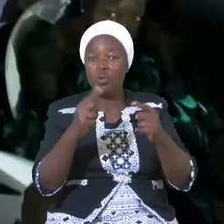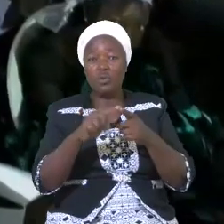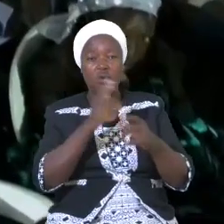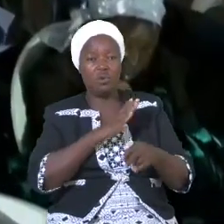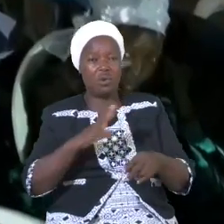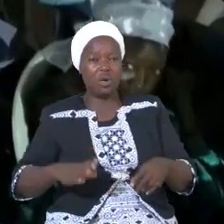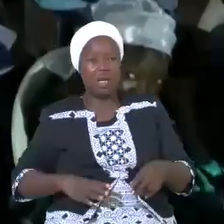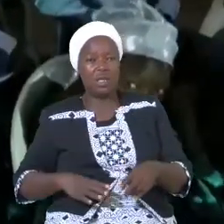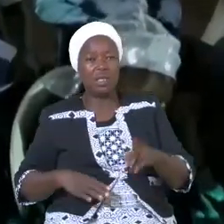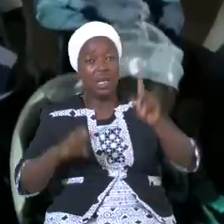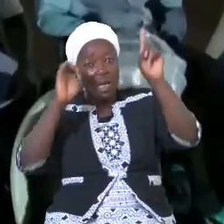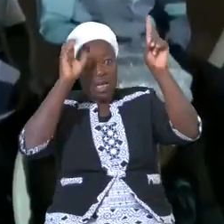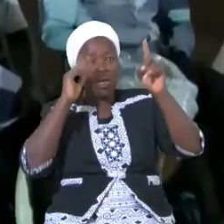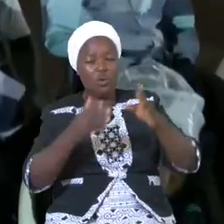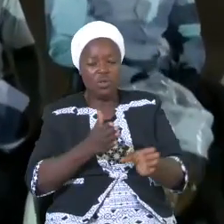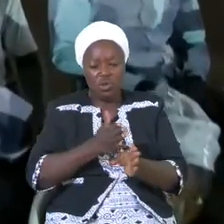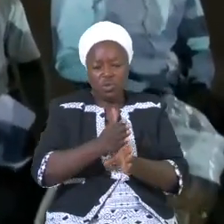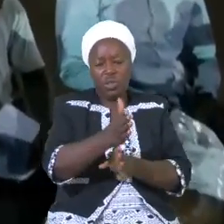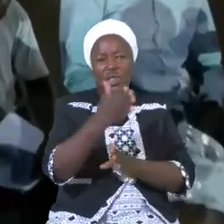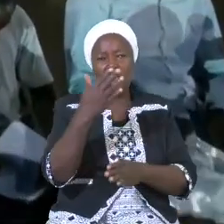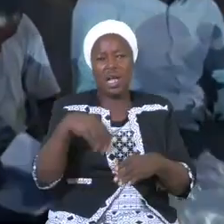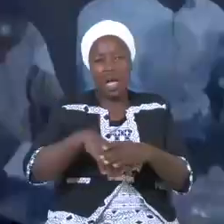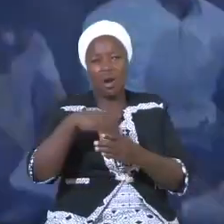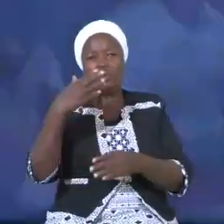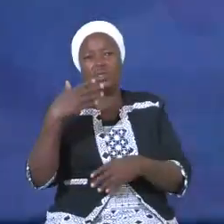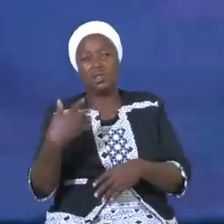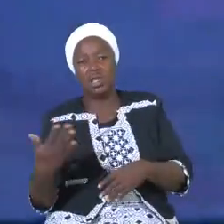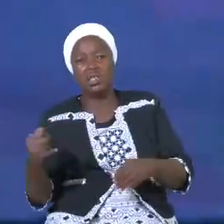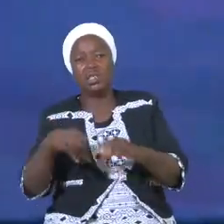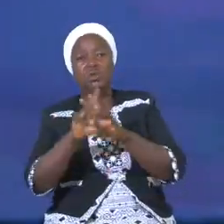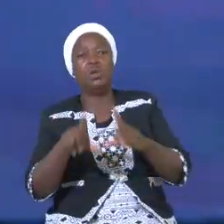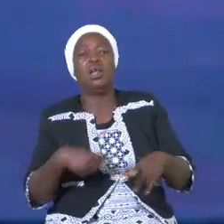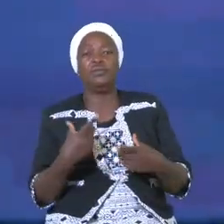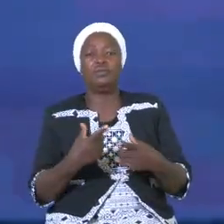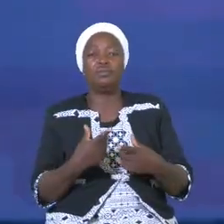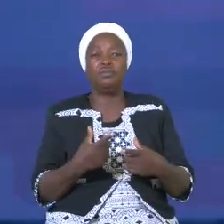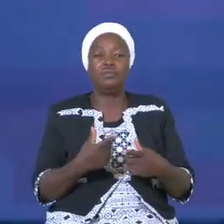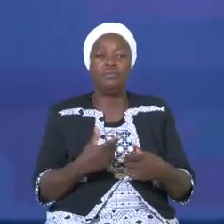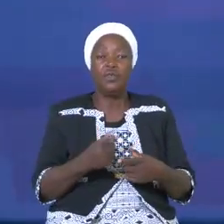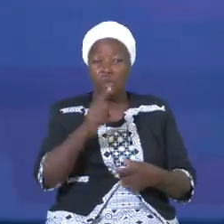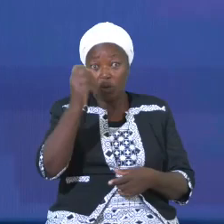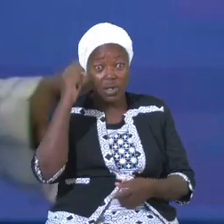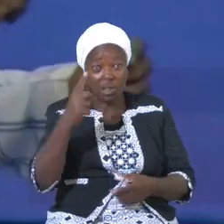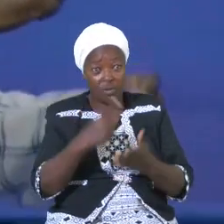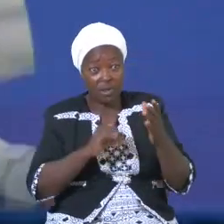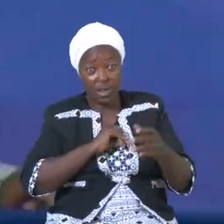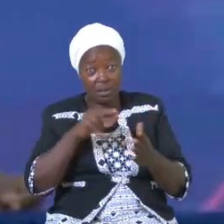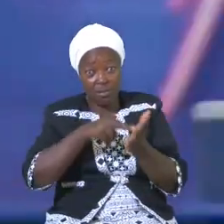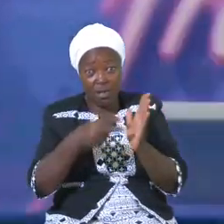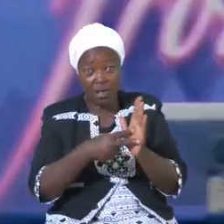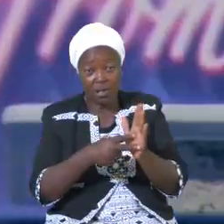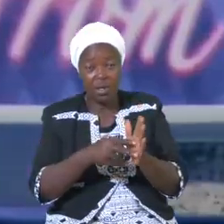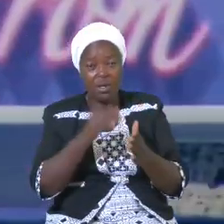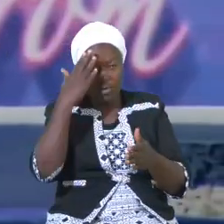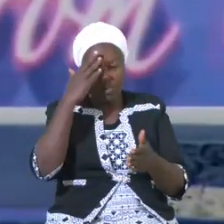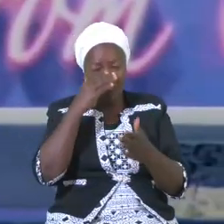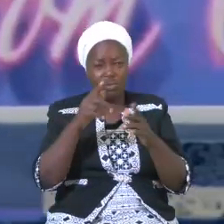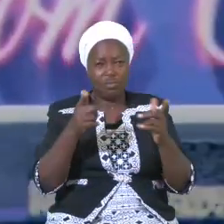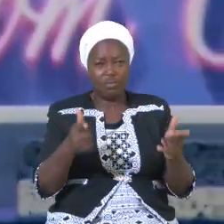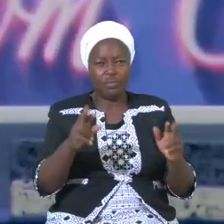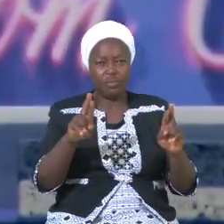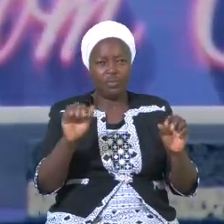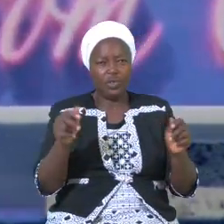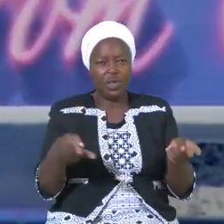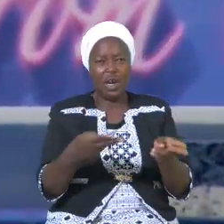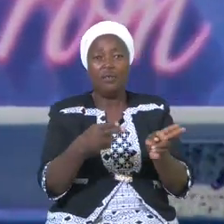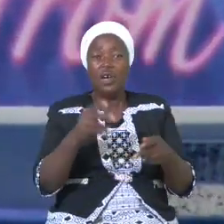stretching out the graph of your life you know what i mean grab you know you have that line that line and